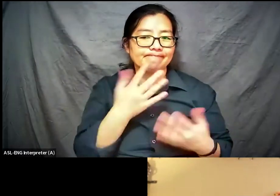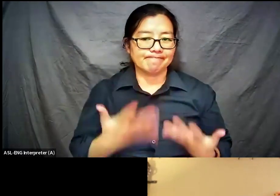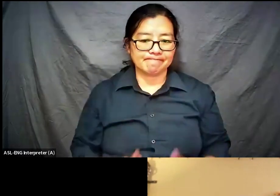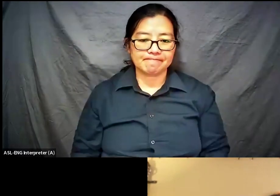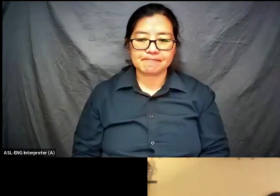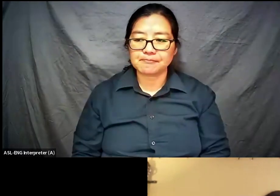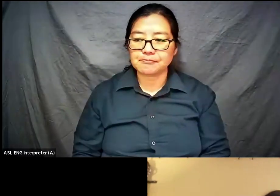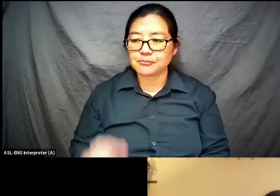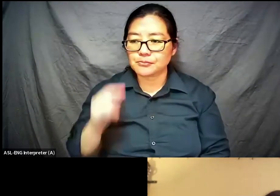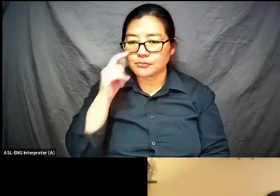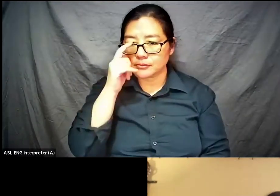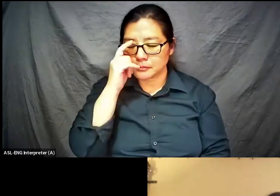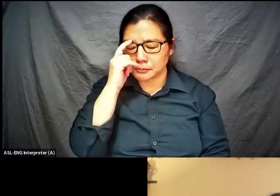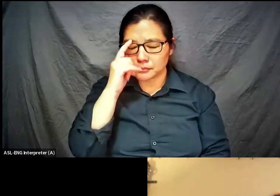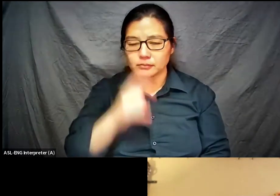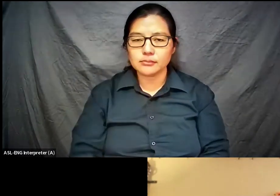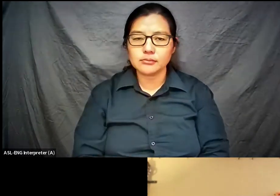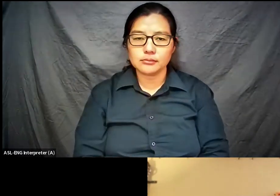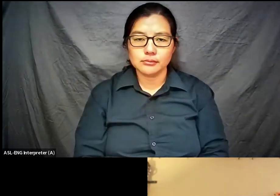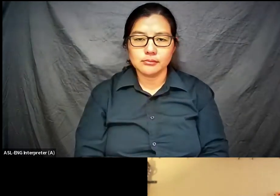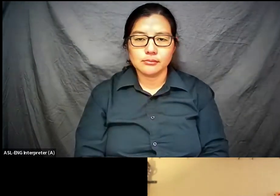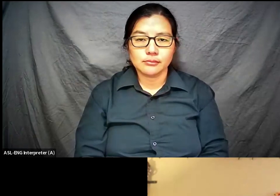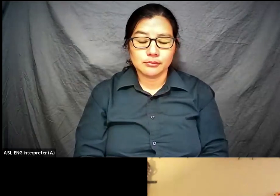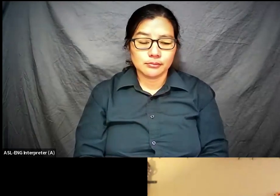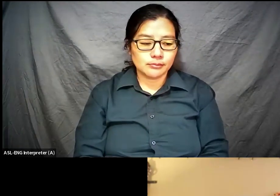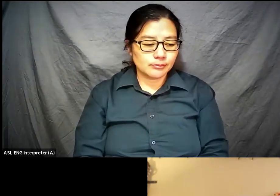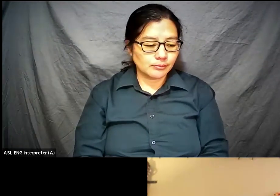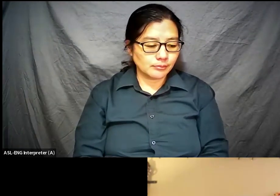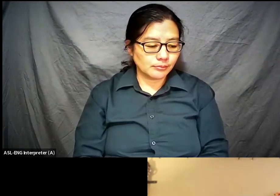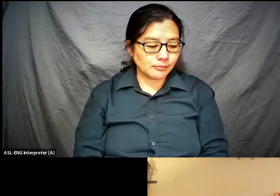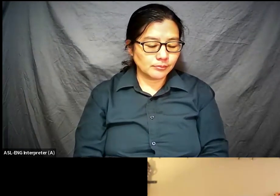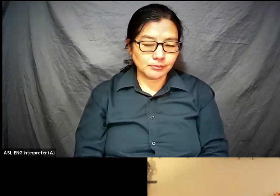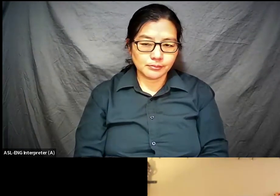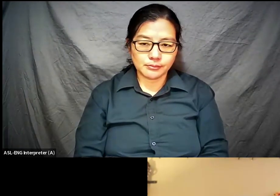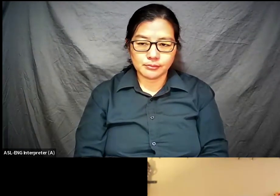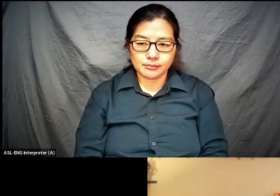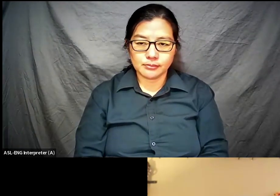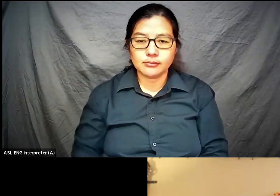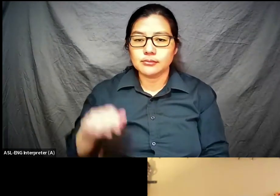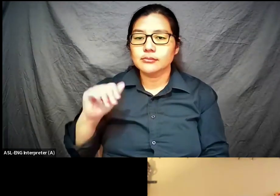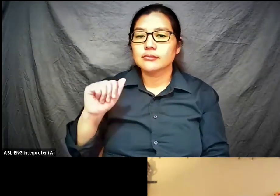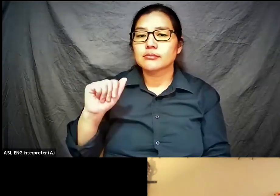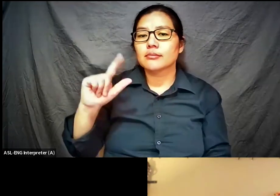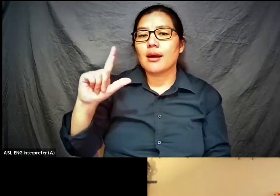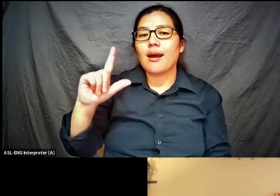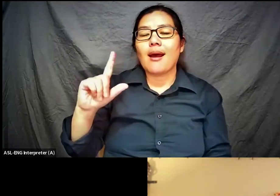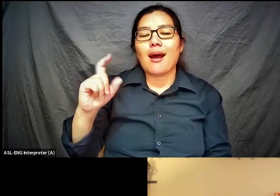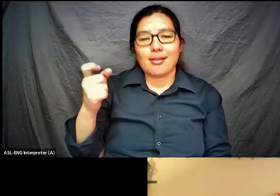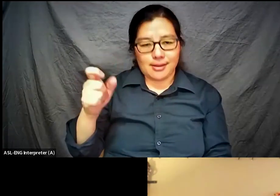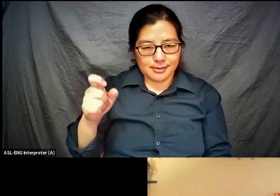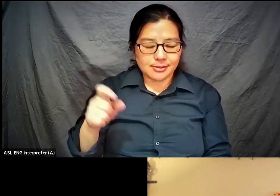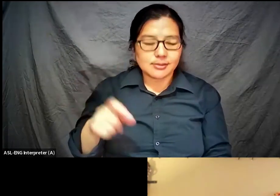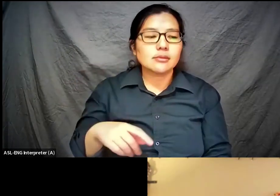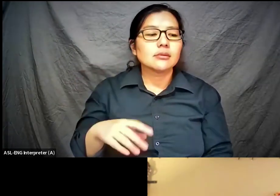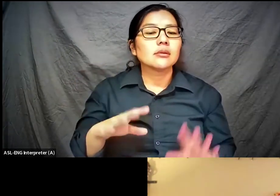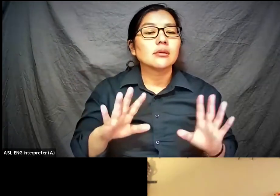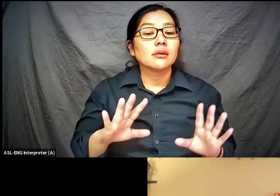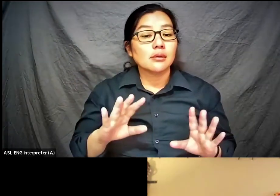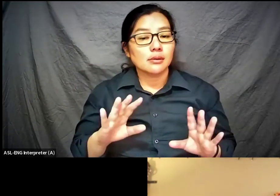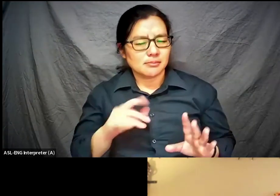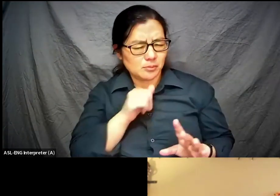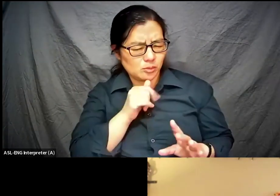be able to explain very theoretical things to people like on the spot. And so for